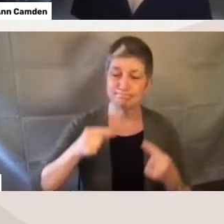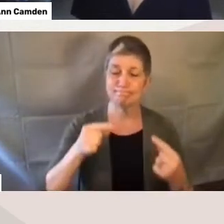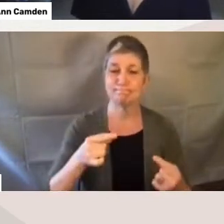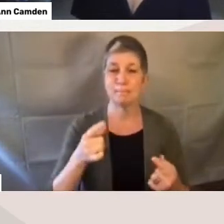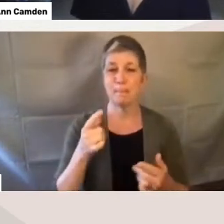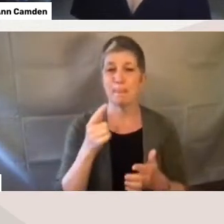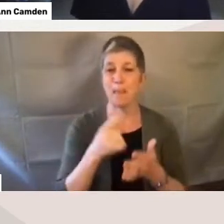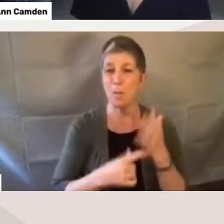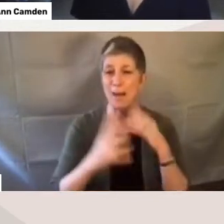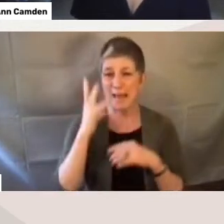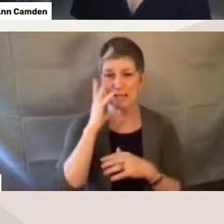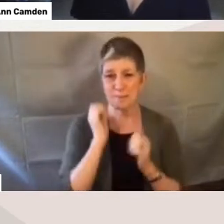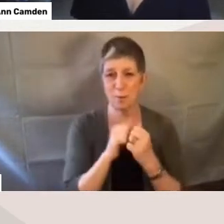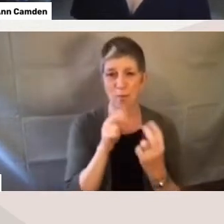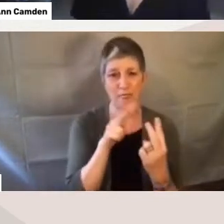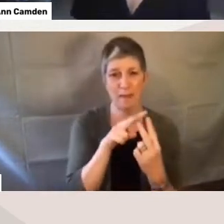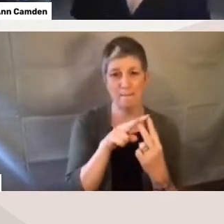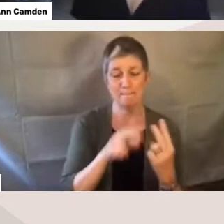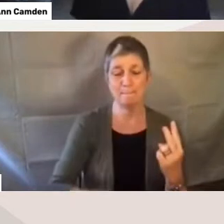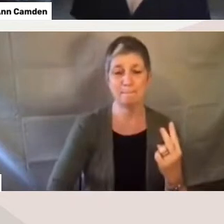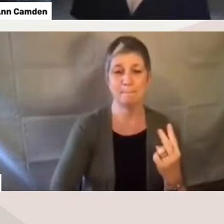with them. I didn't,